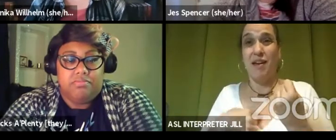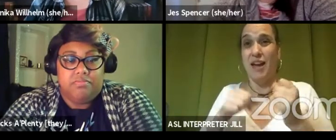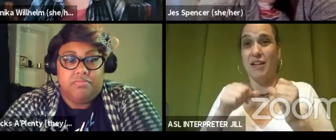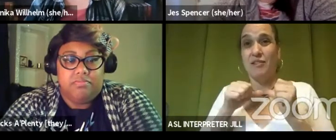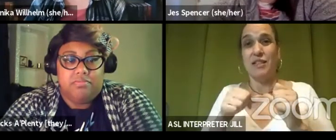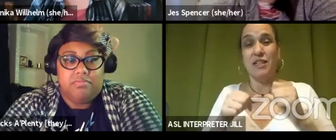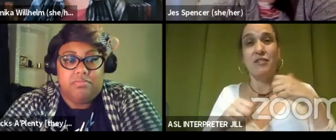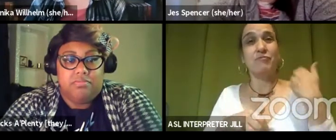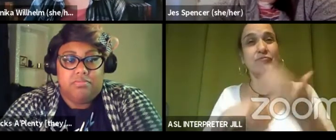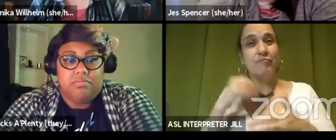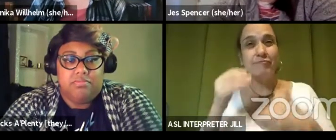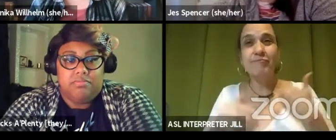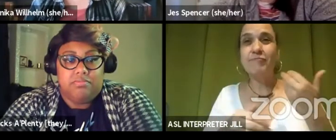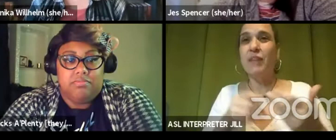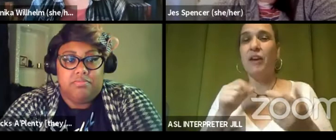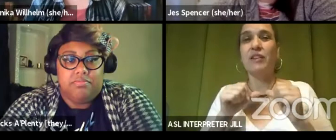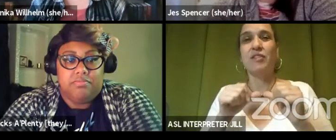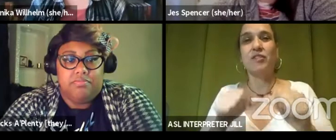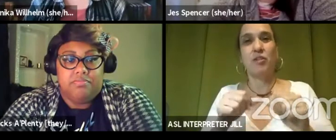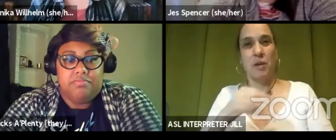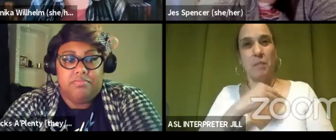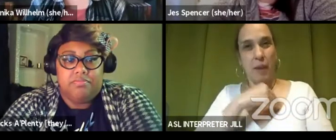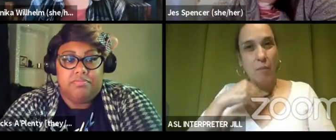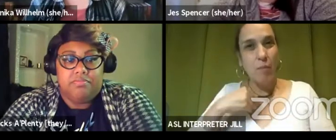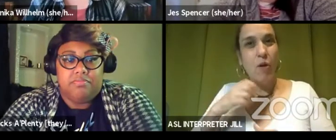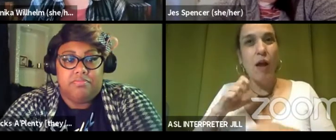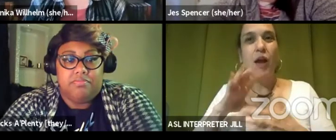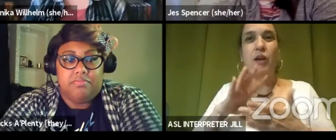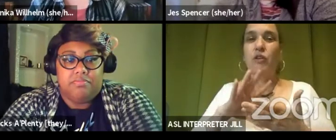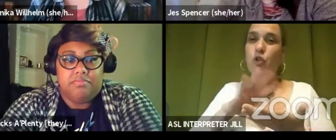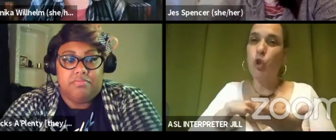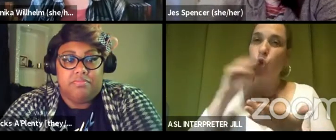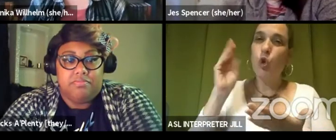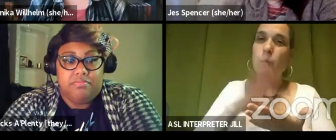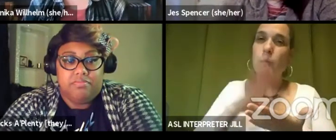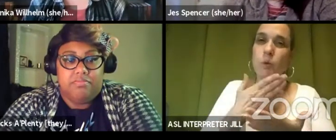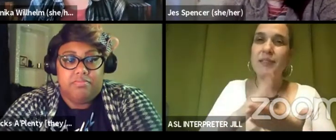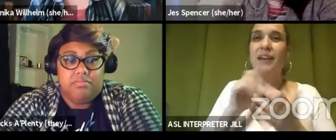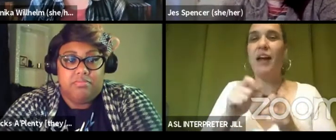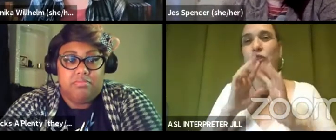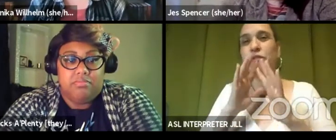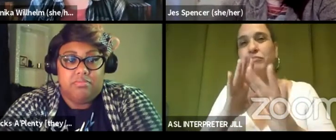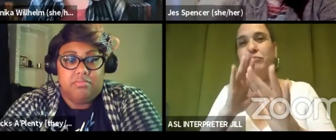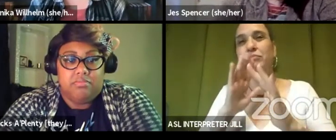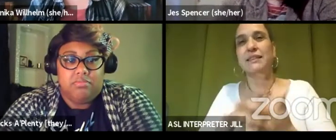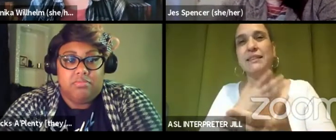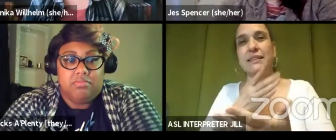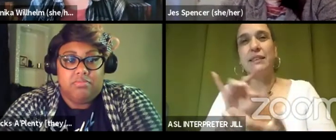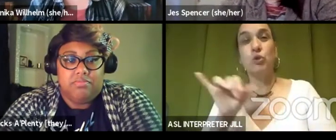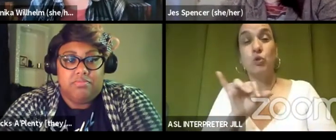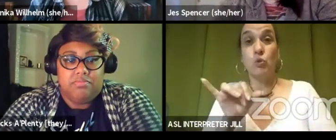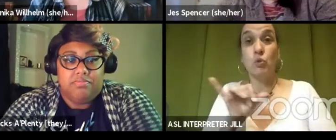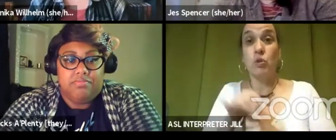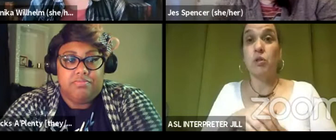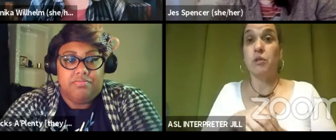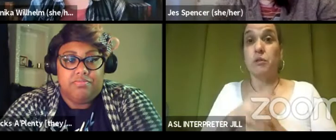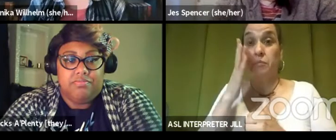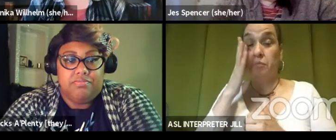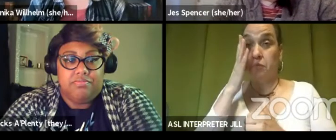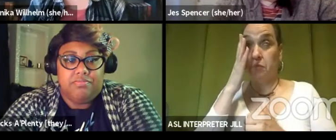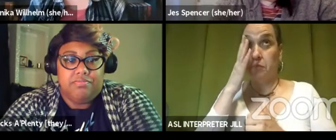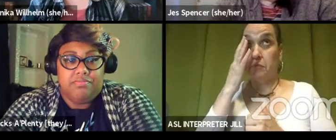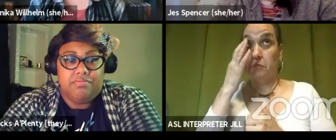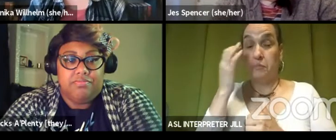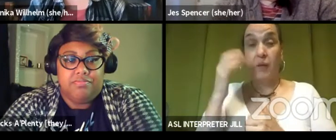I could continue being a member and learning music and singing. And so that was huge for me. And I think, you know, imagining, I grew